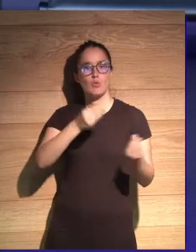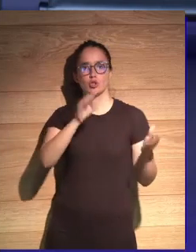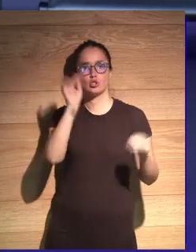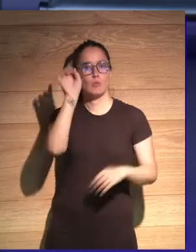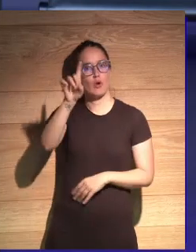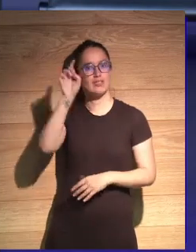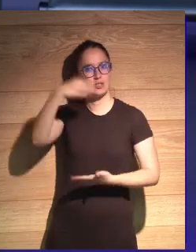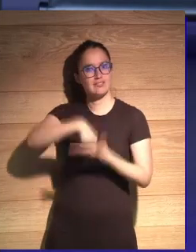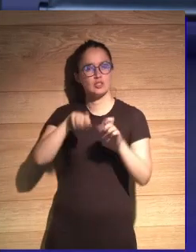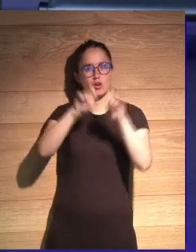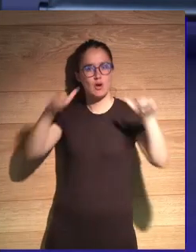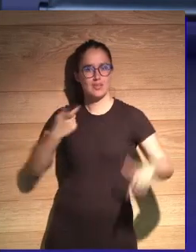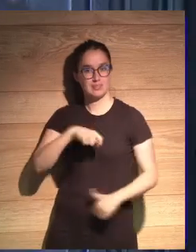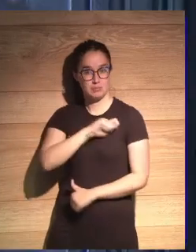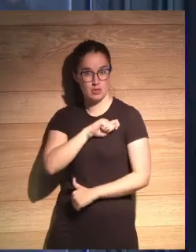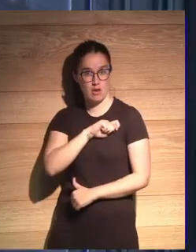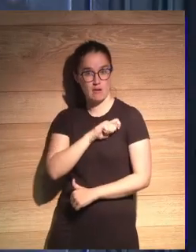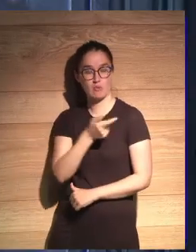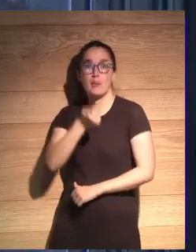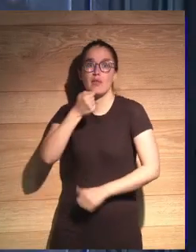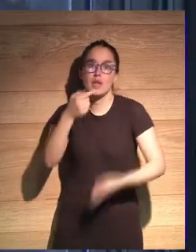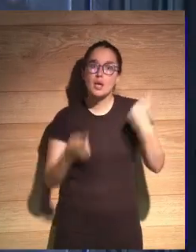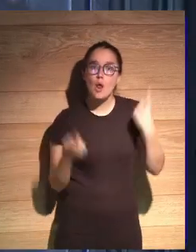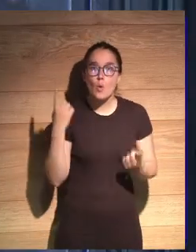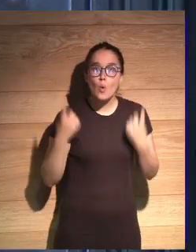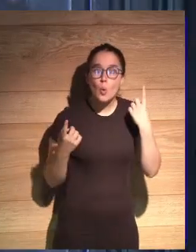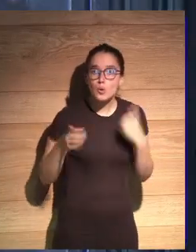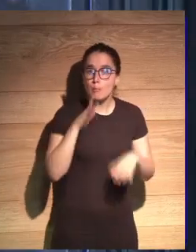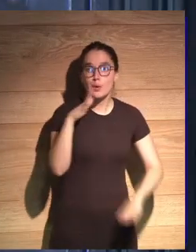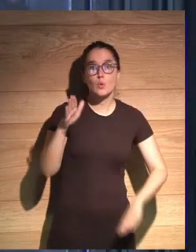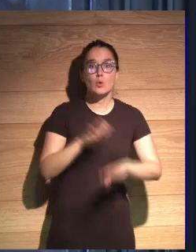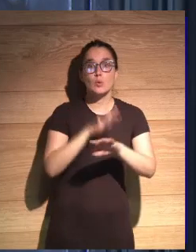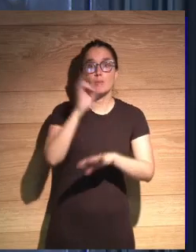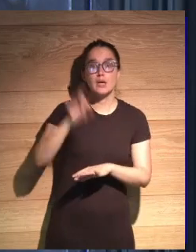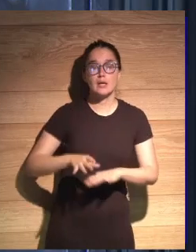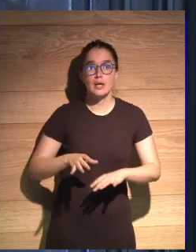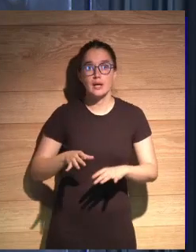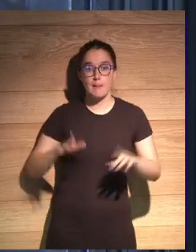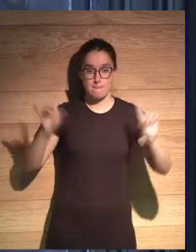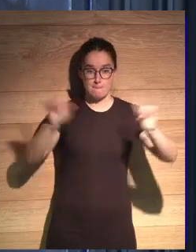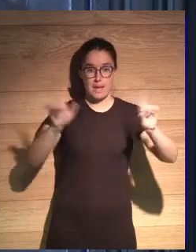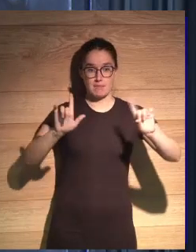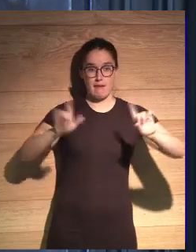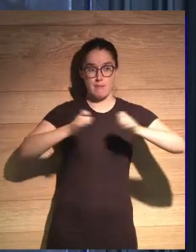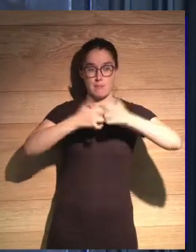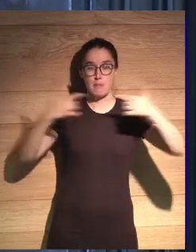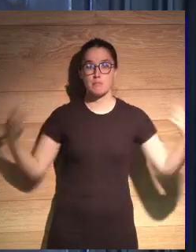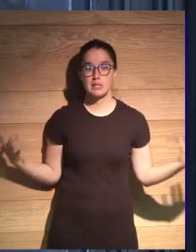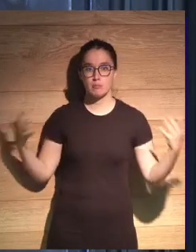of the difficulties that many teachers have to face in Spanish classroom,